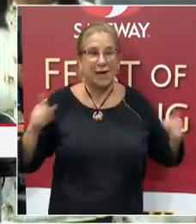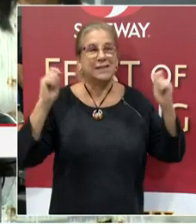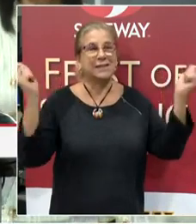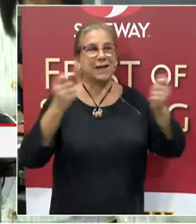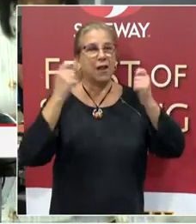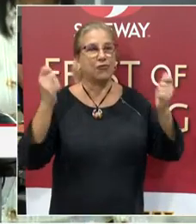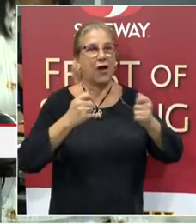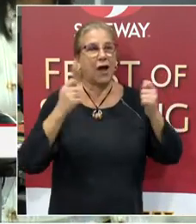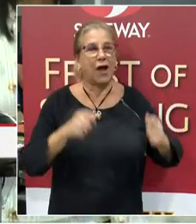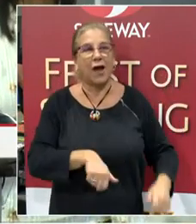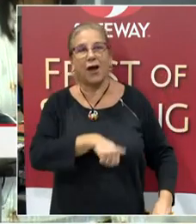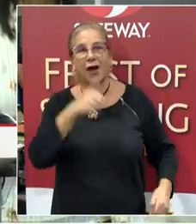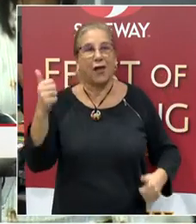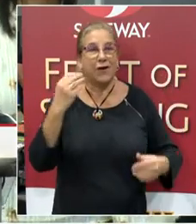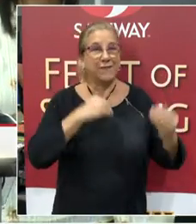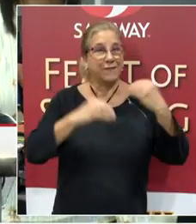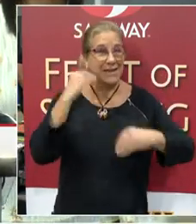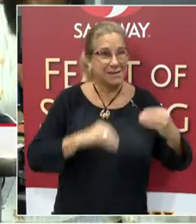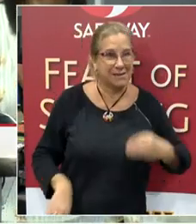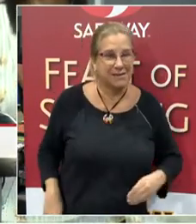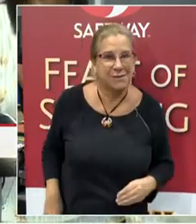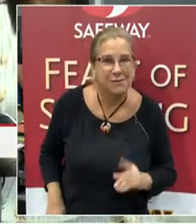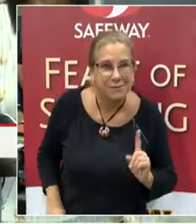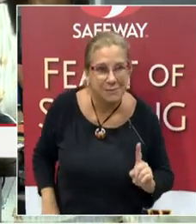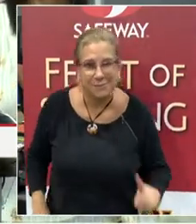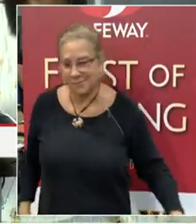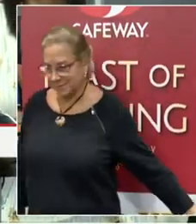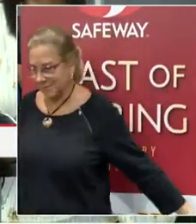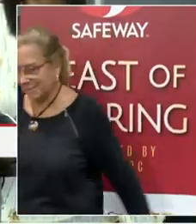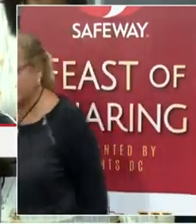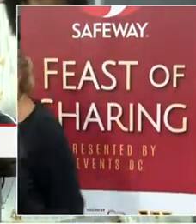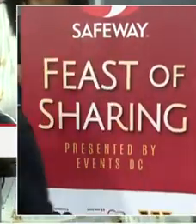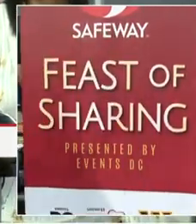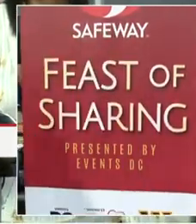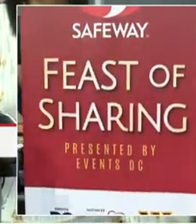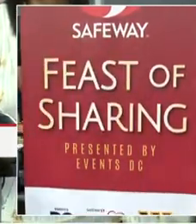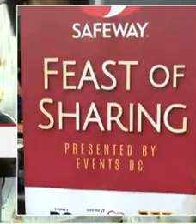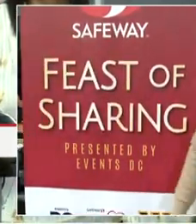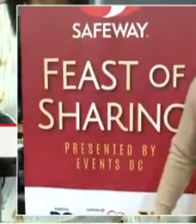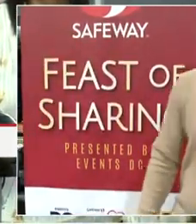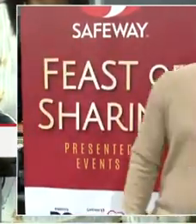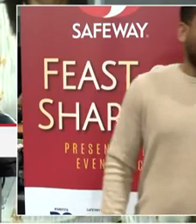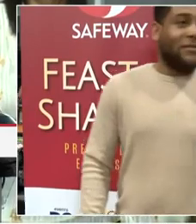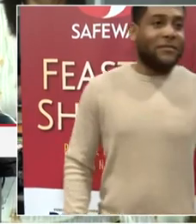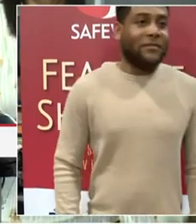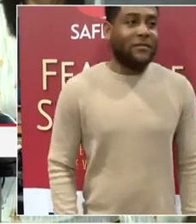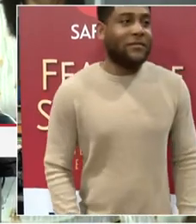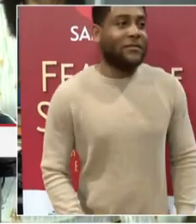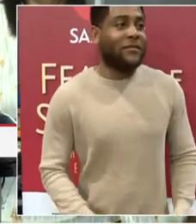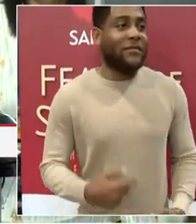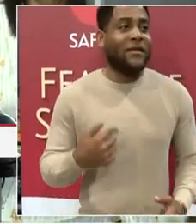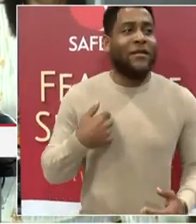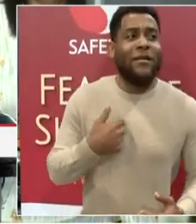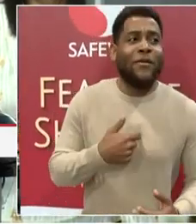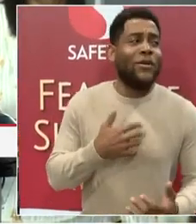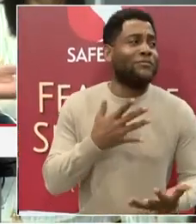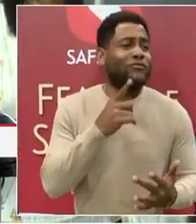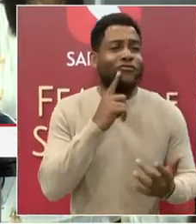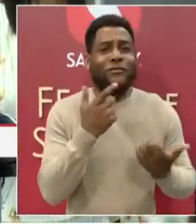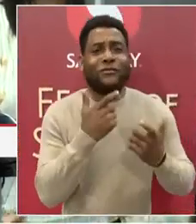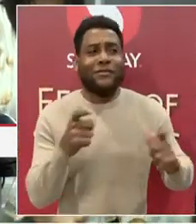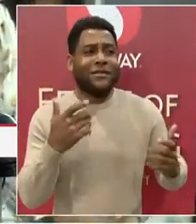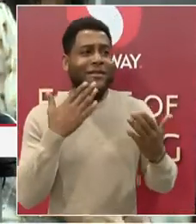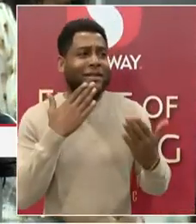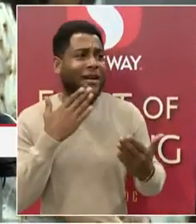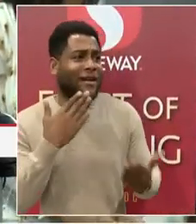of sharing, and we want to give a big thank you and a big round of applause to our friends at Safeway.